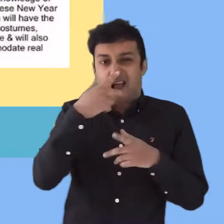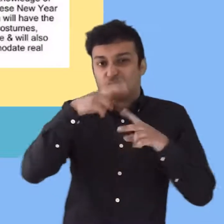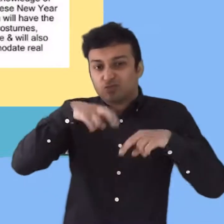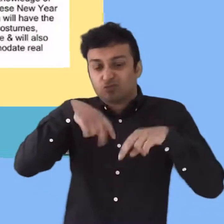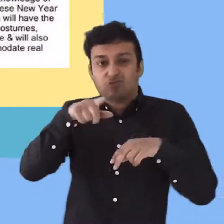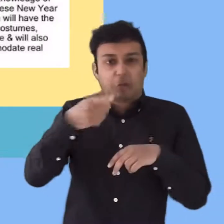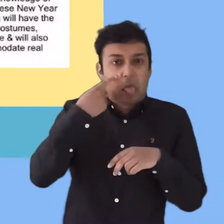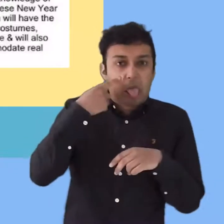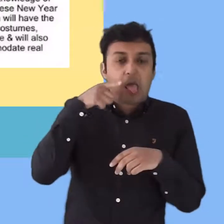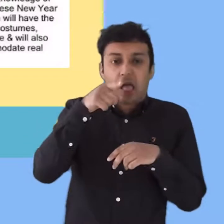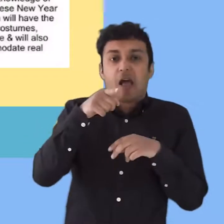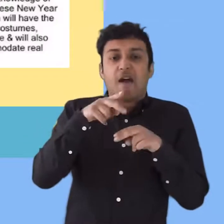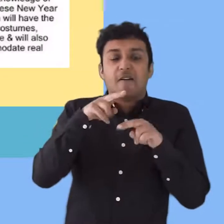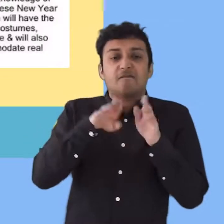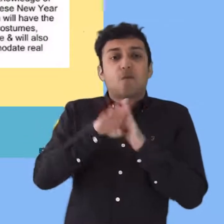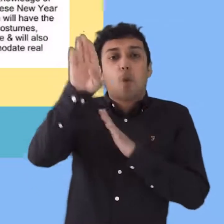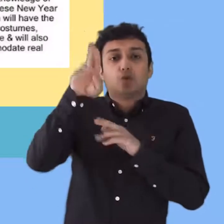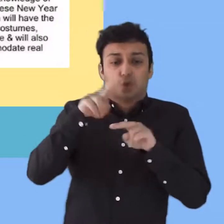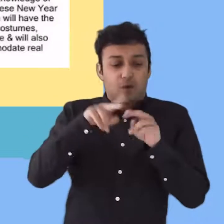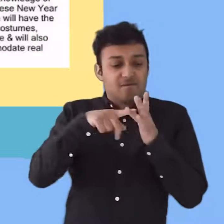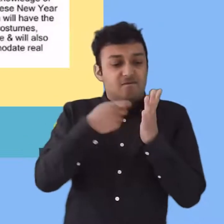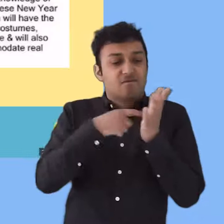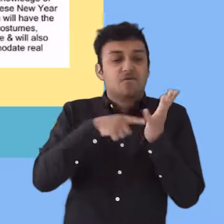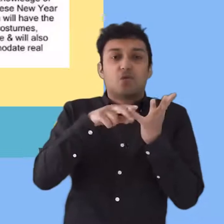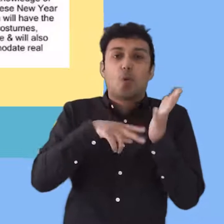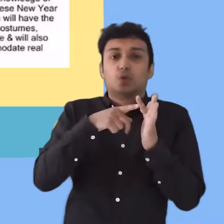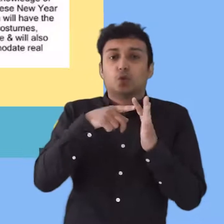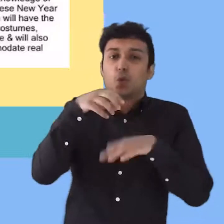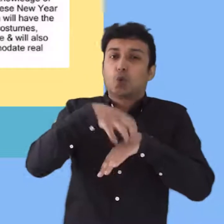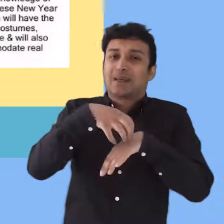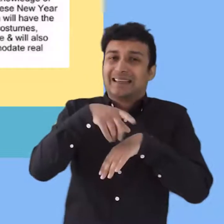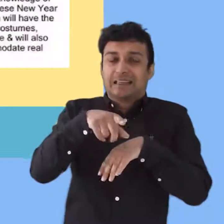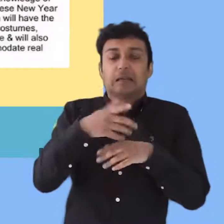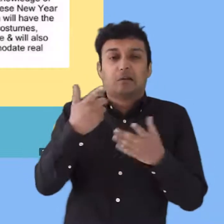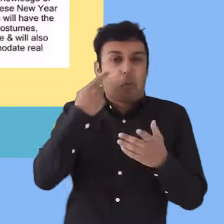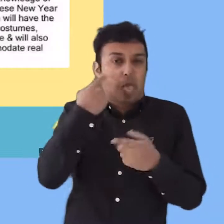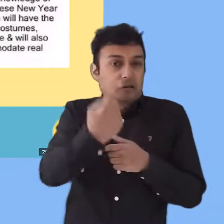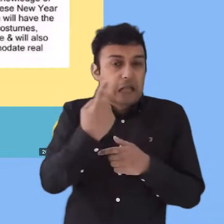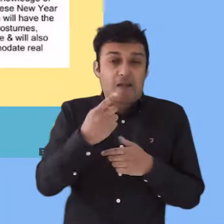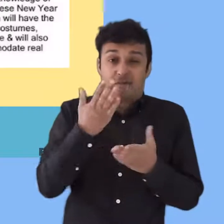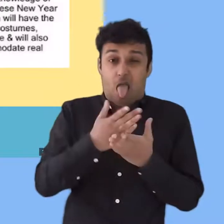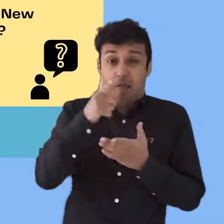about fortune cookies and why that's not actually representative of Chinese people in general.